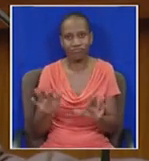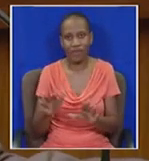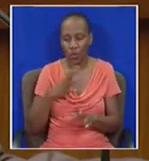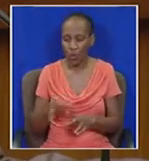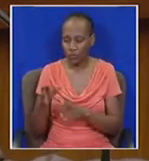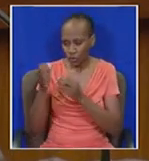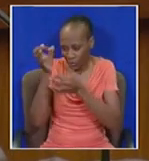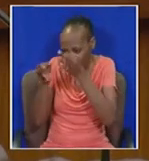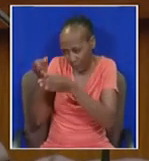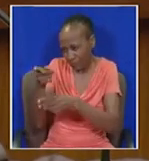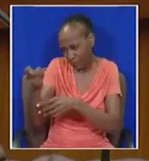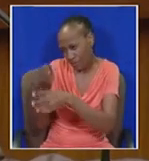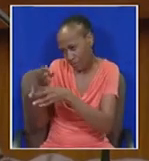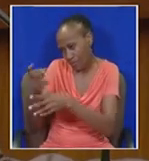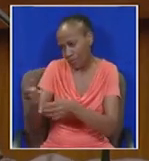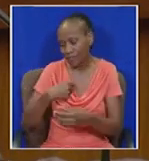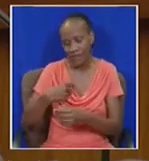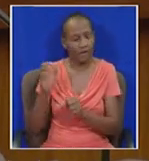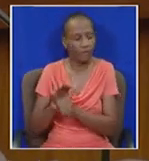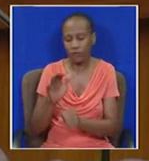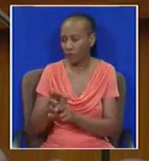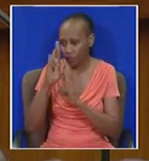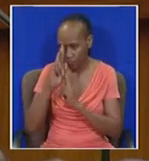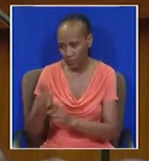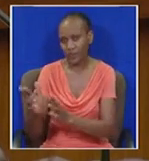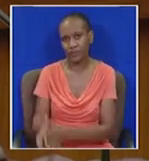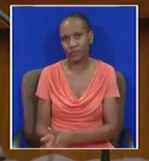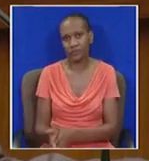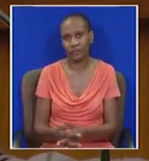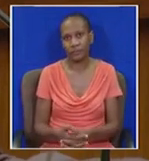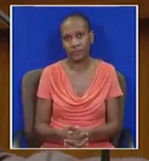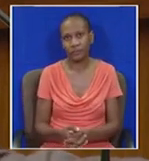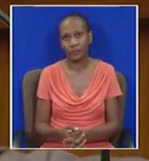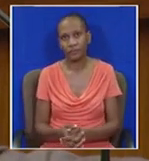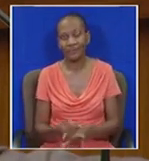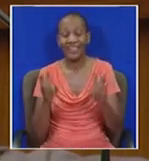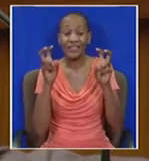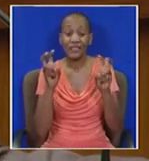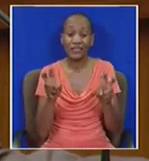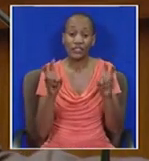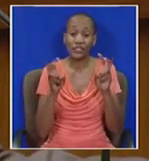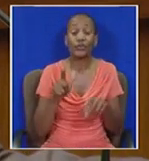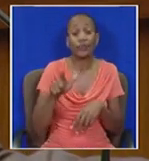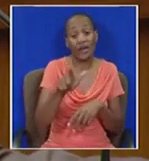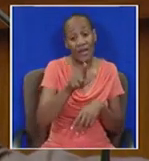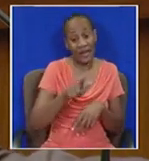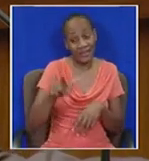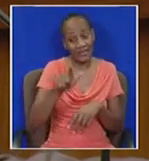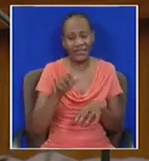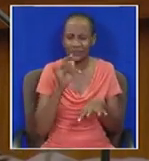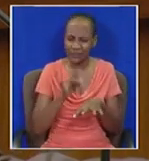respect. And probably we should treat with caution the issue of the land question